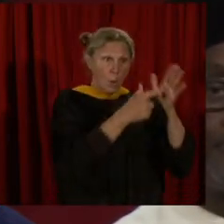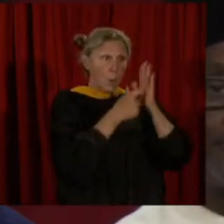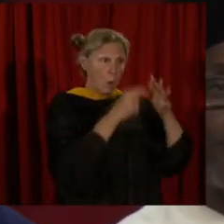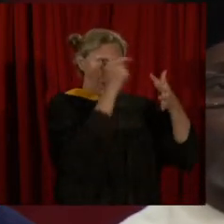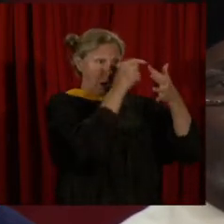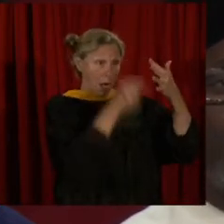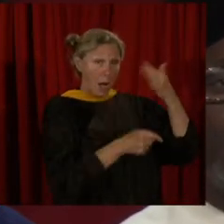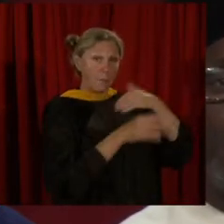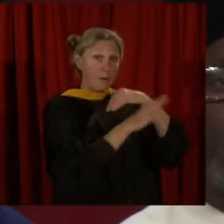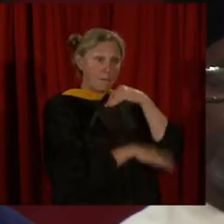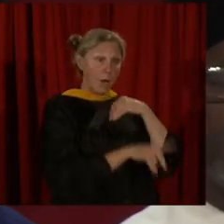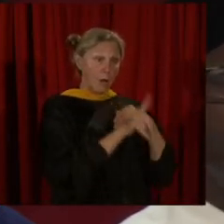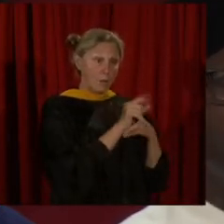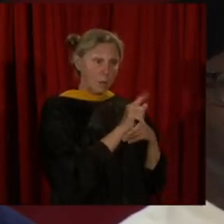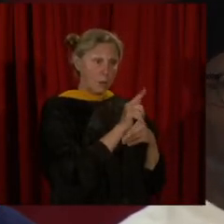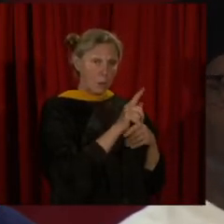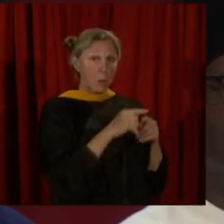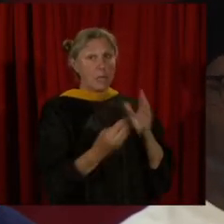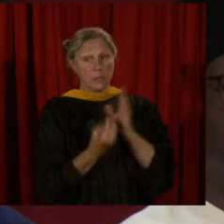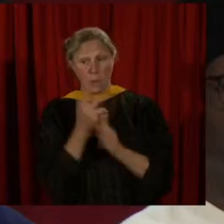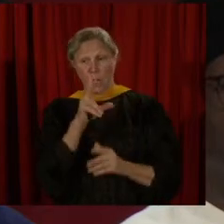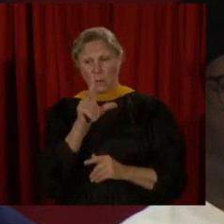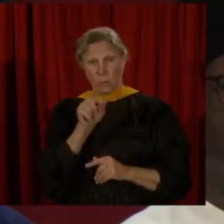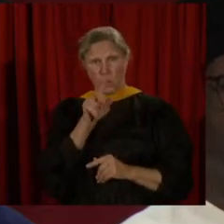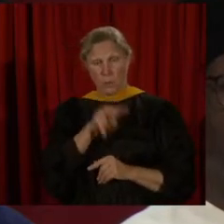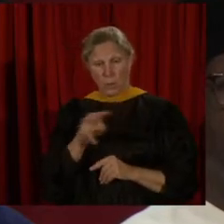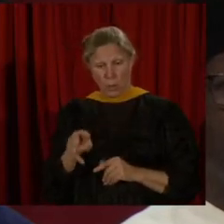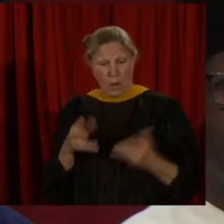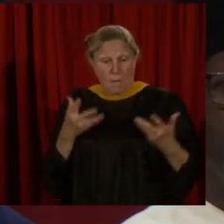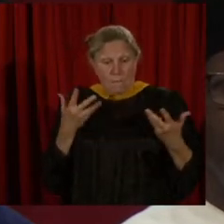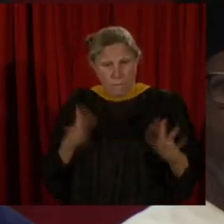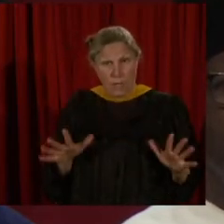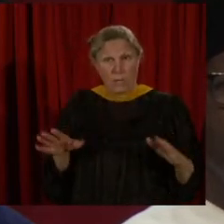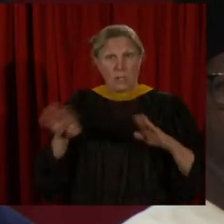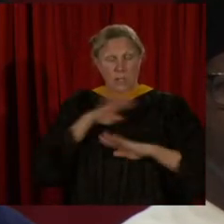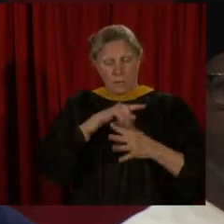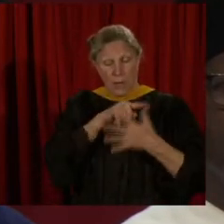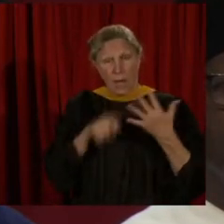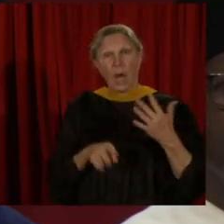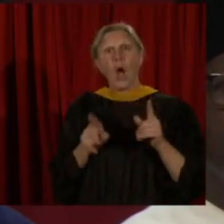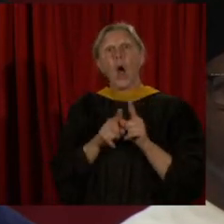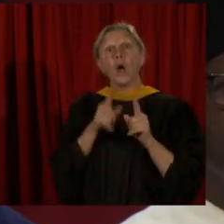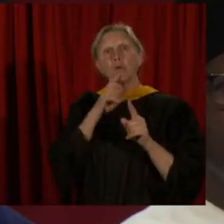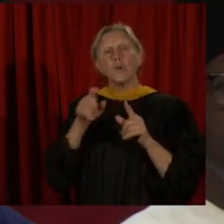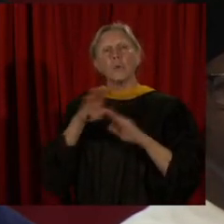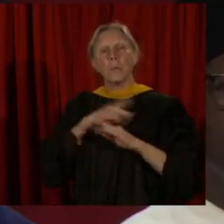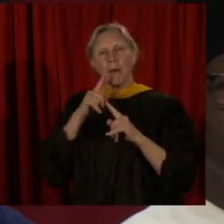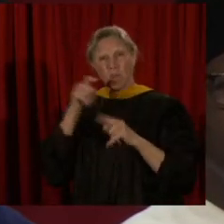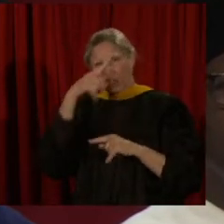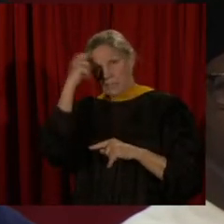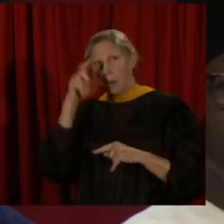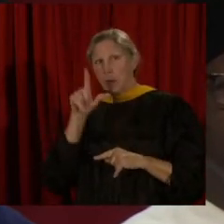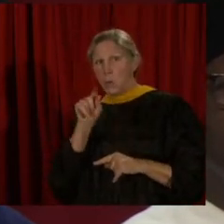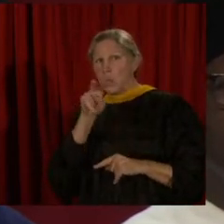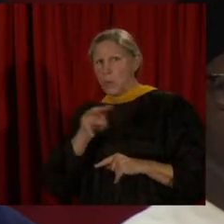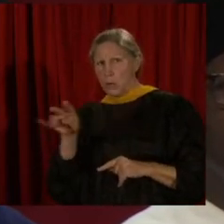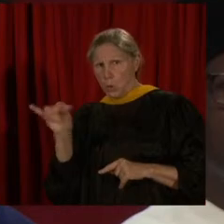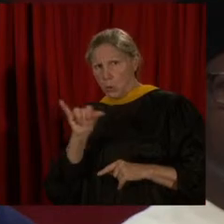fall 2021 and spring 2022, as well as those completing requirements for summer